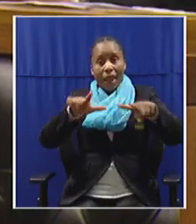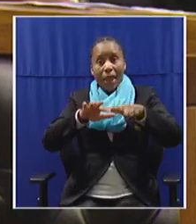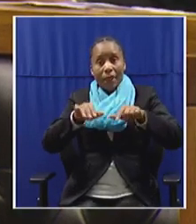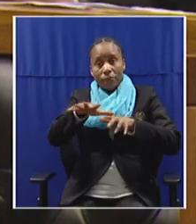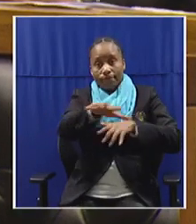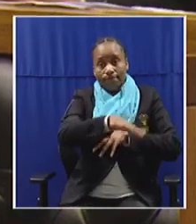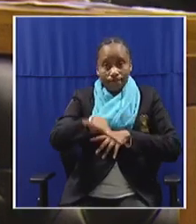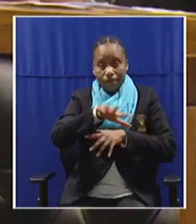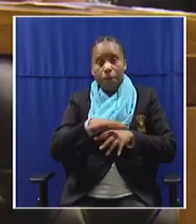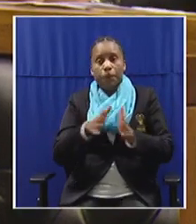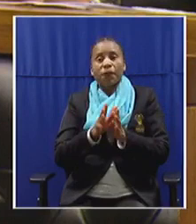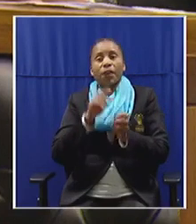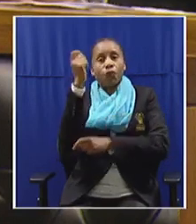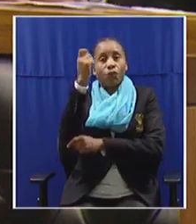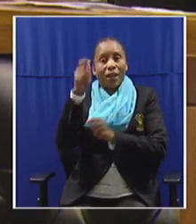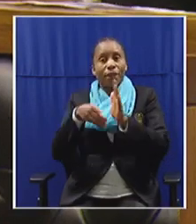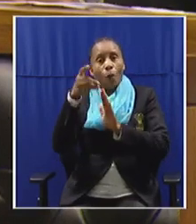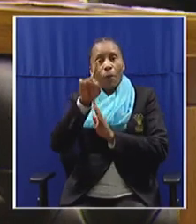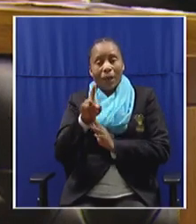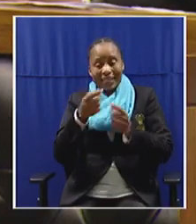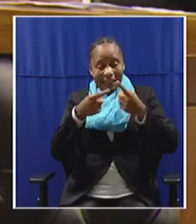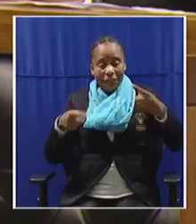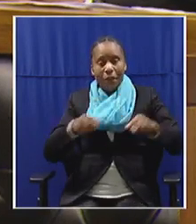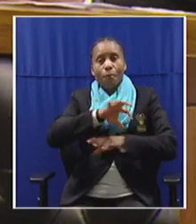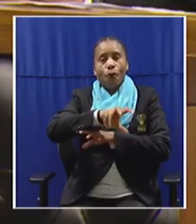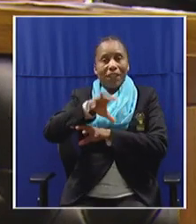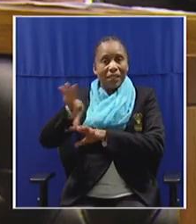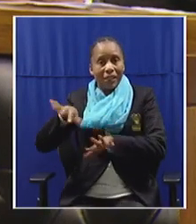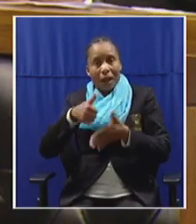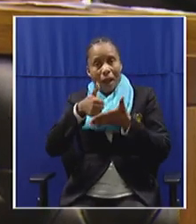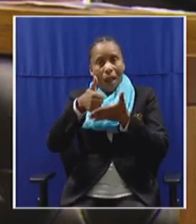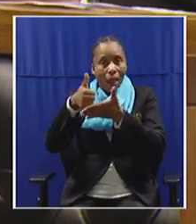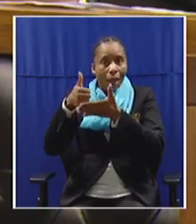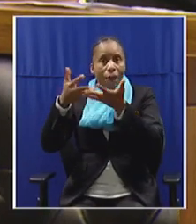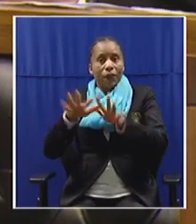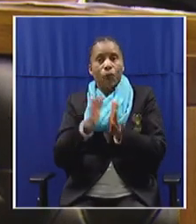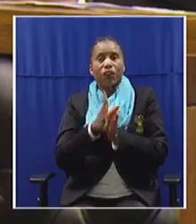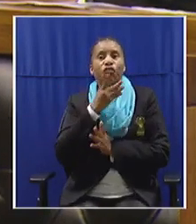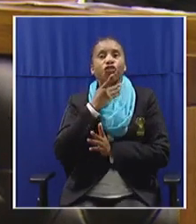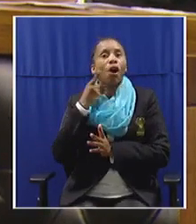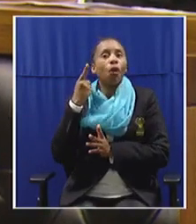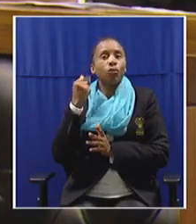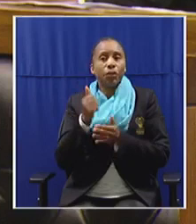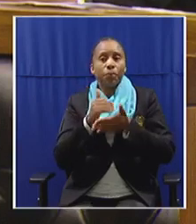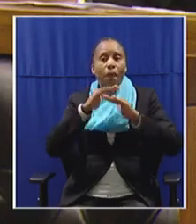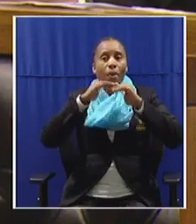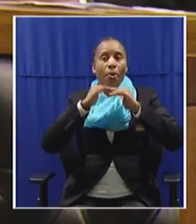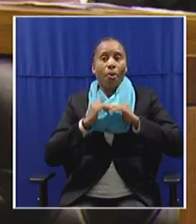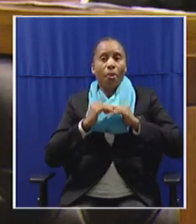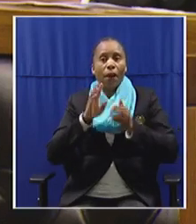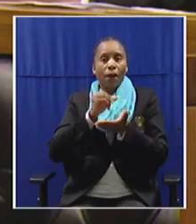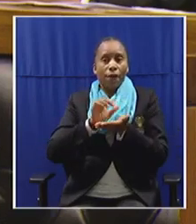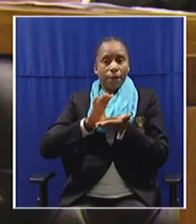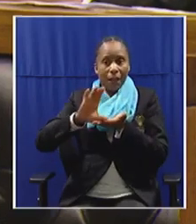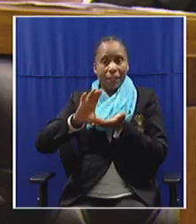Development that various provinces were assisted with drought relief funding. In this